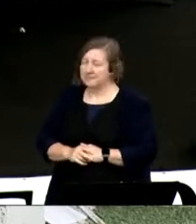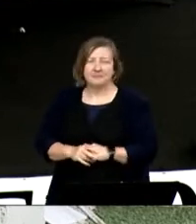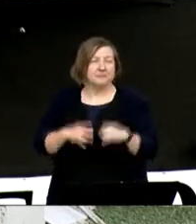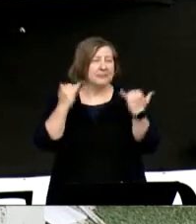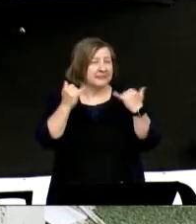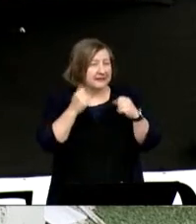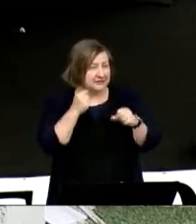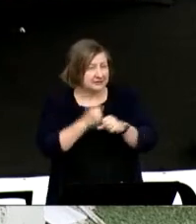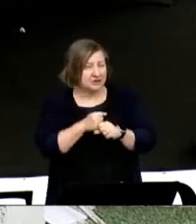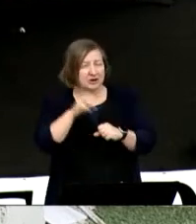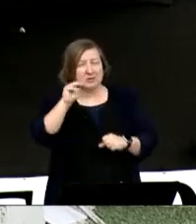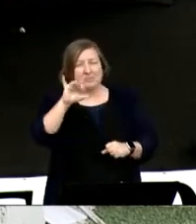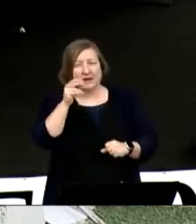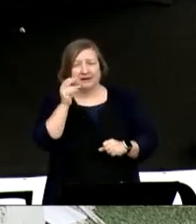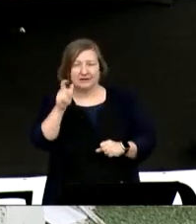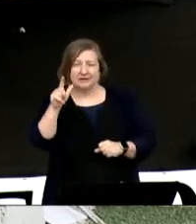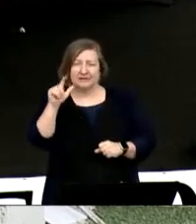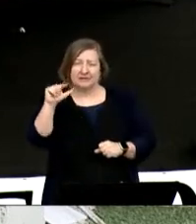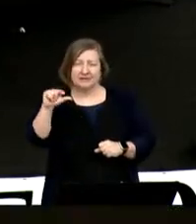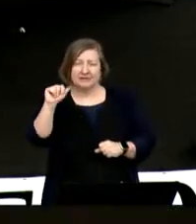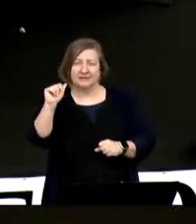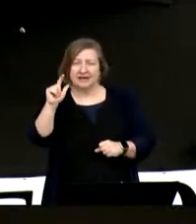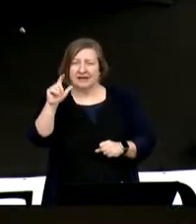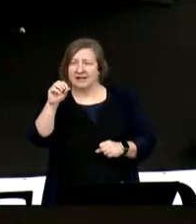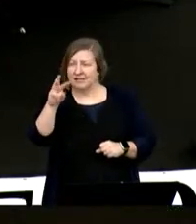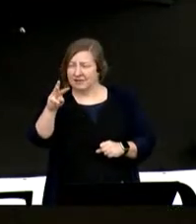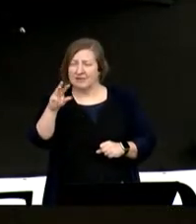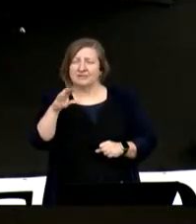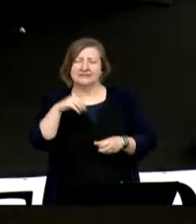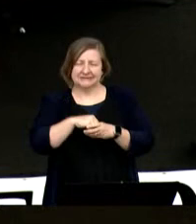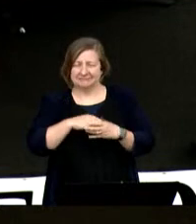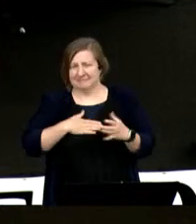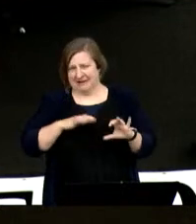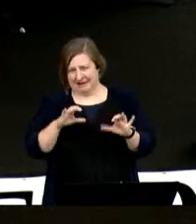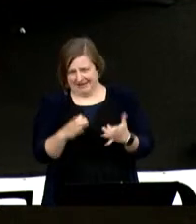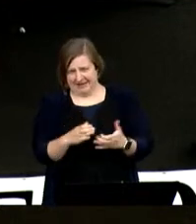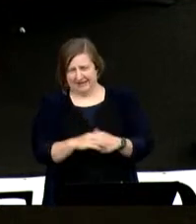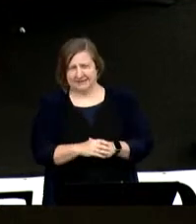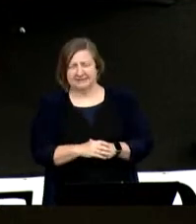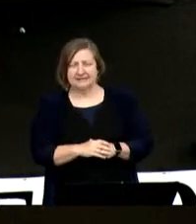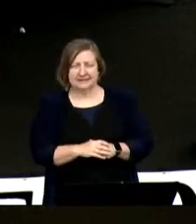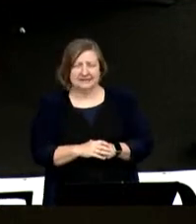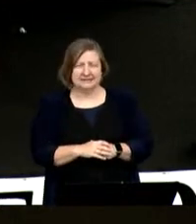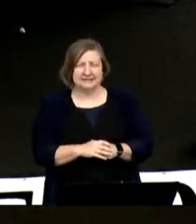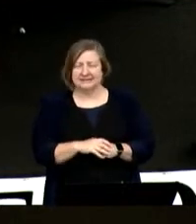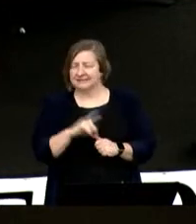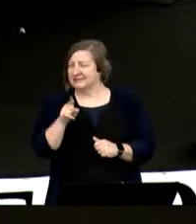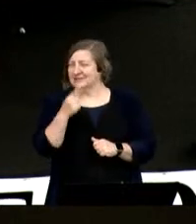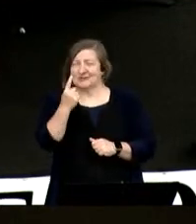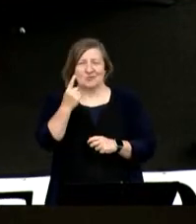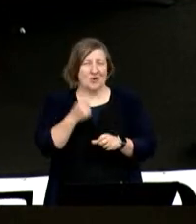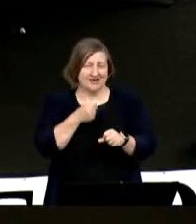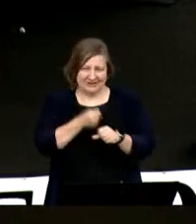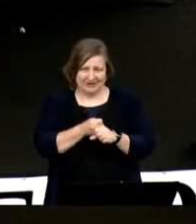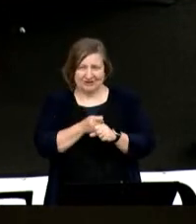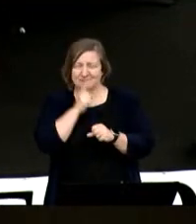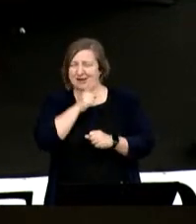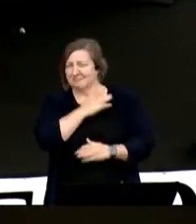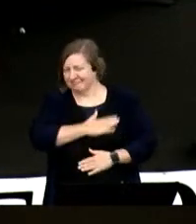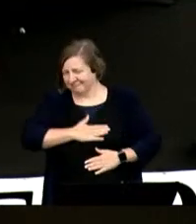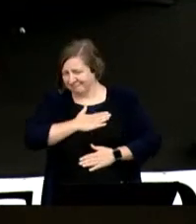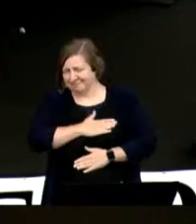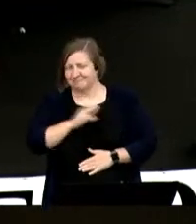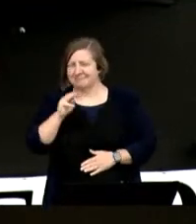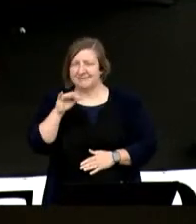This year, Michael Gallo has been in my class. It was only for 1 year, but I've really enjoyed it,